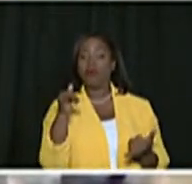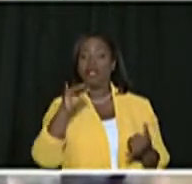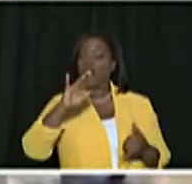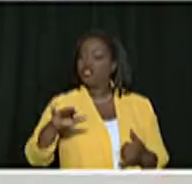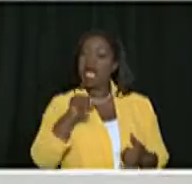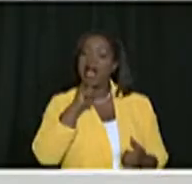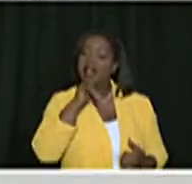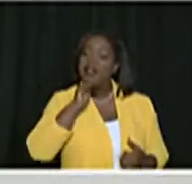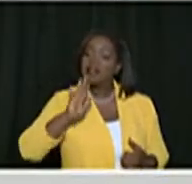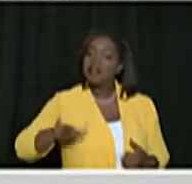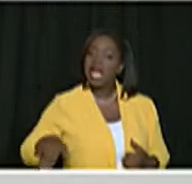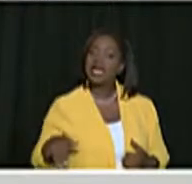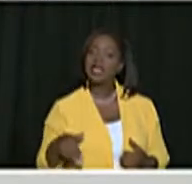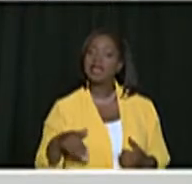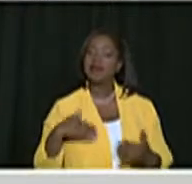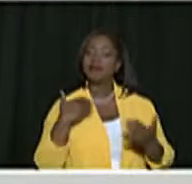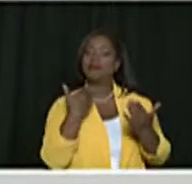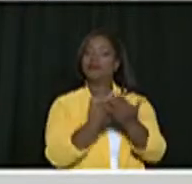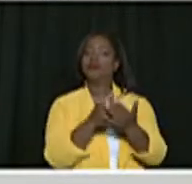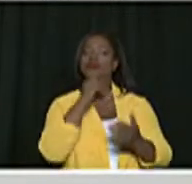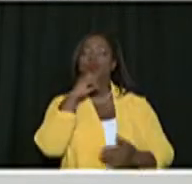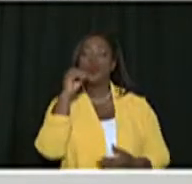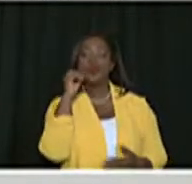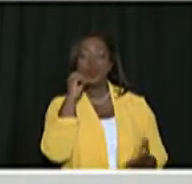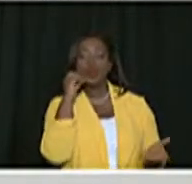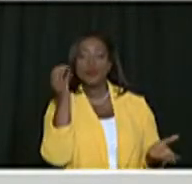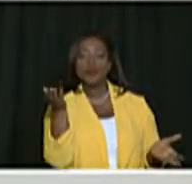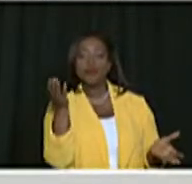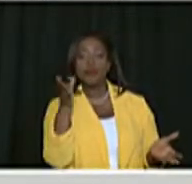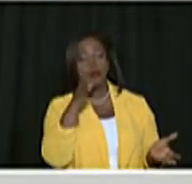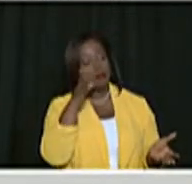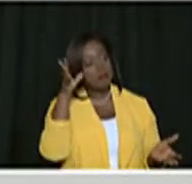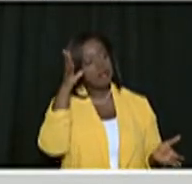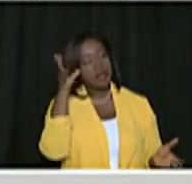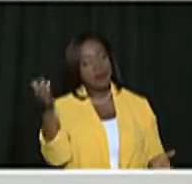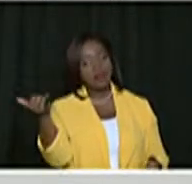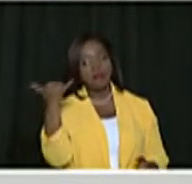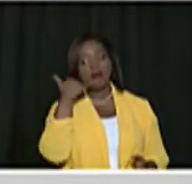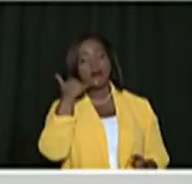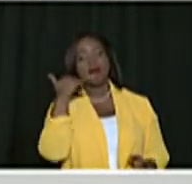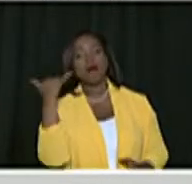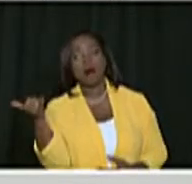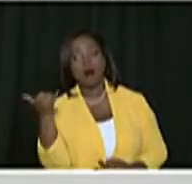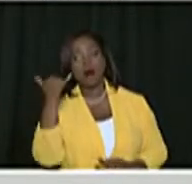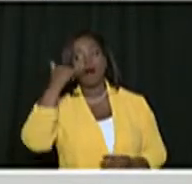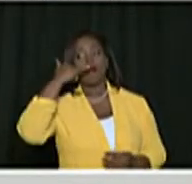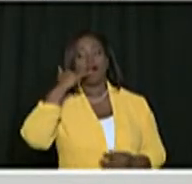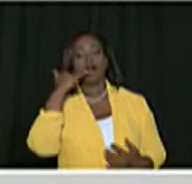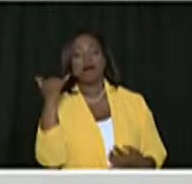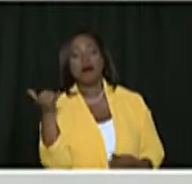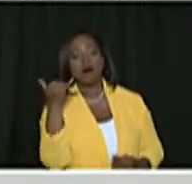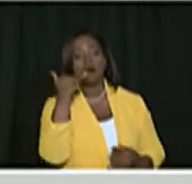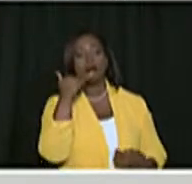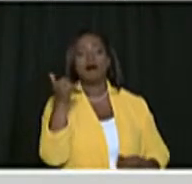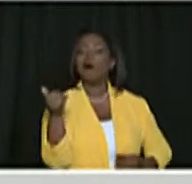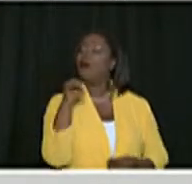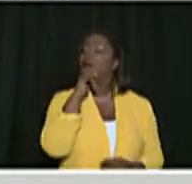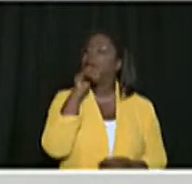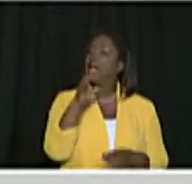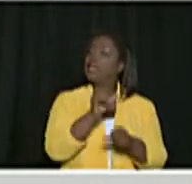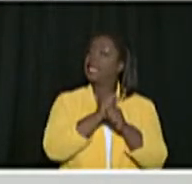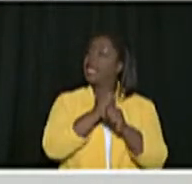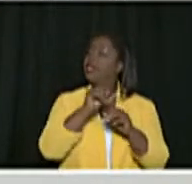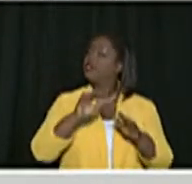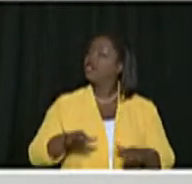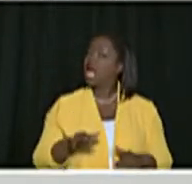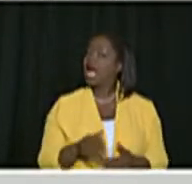home. The parent has been calling and calling, not getting the child on the cell phone. What does